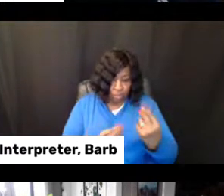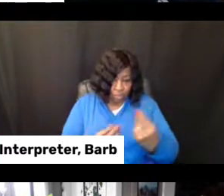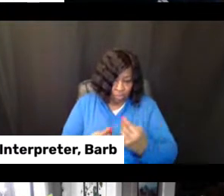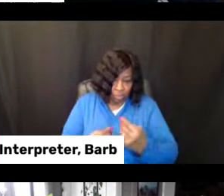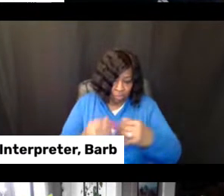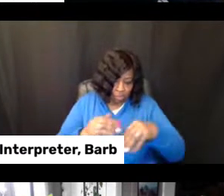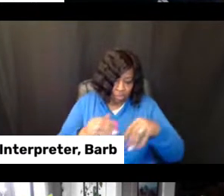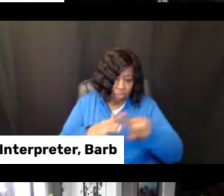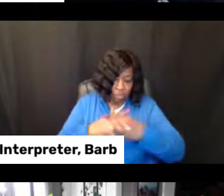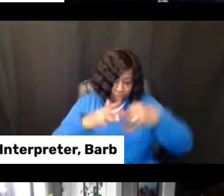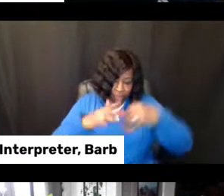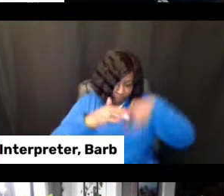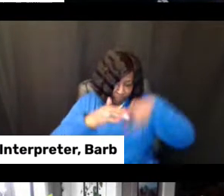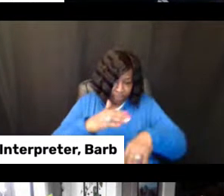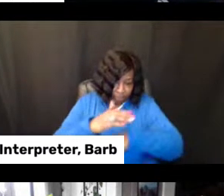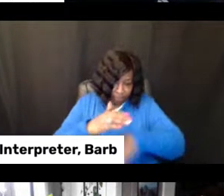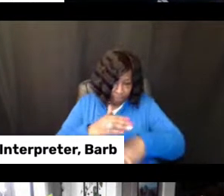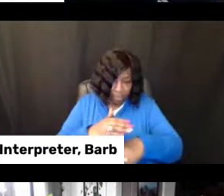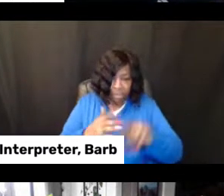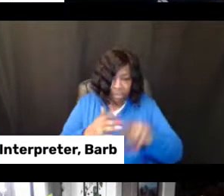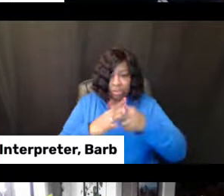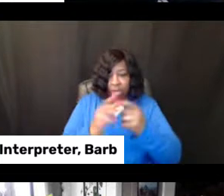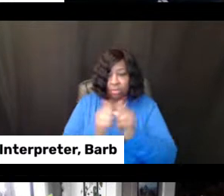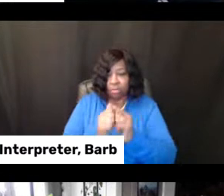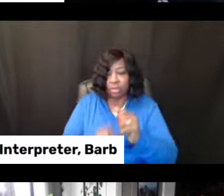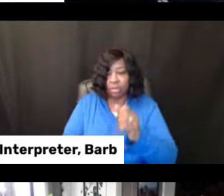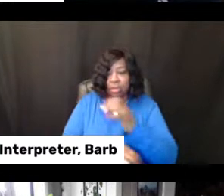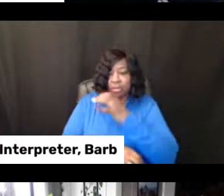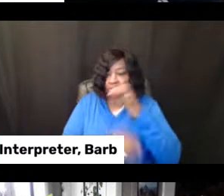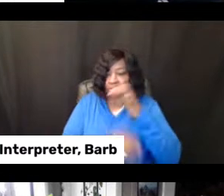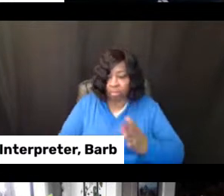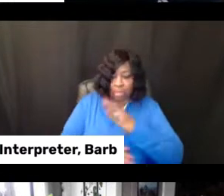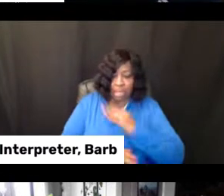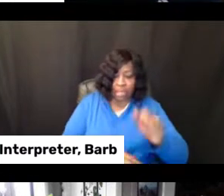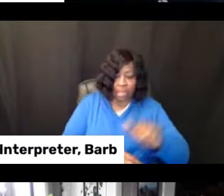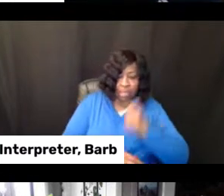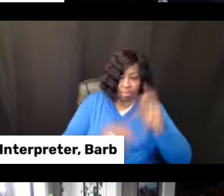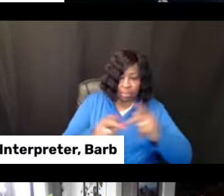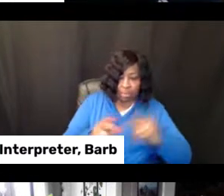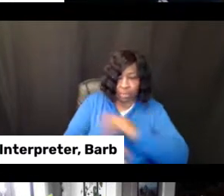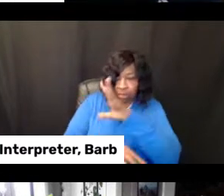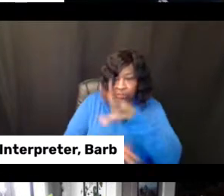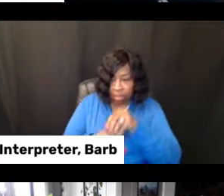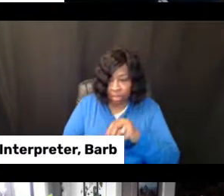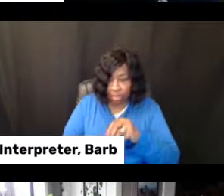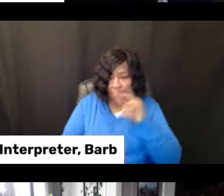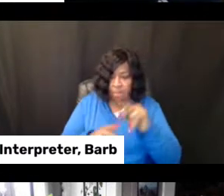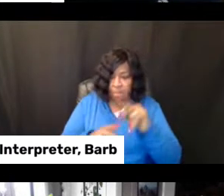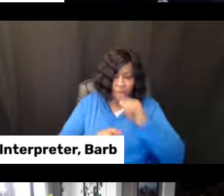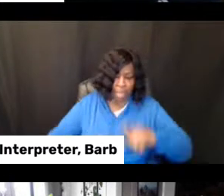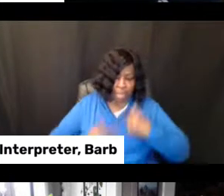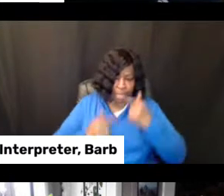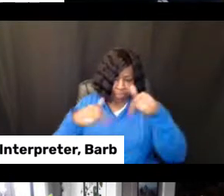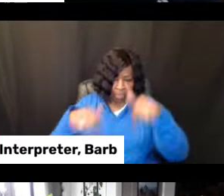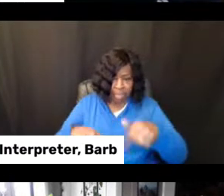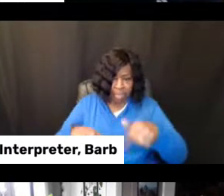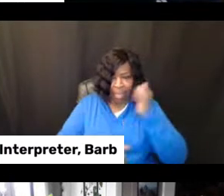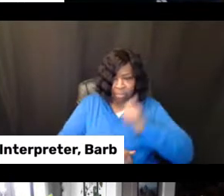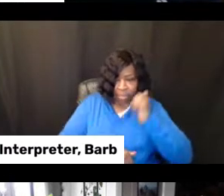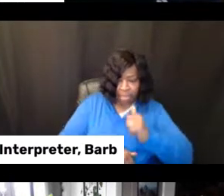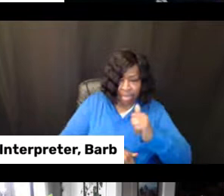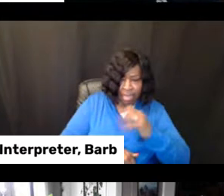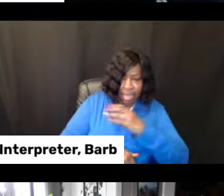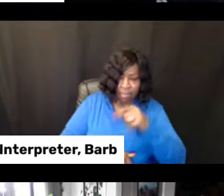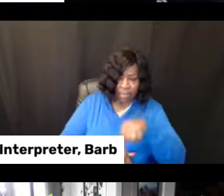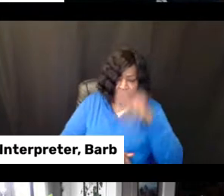It begins with farmers and stakeholders, of course, folks who live the everyday live and experience on the ground, share those